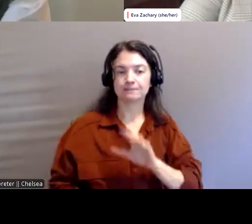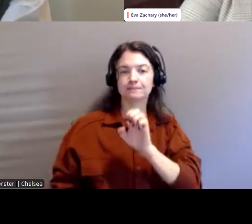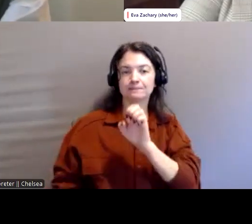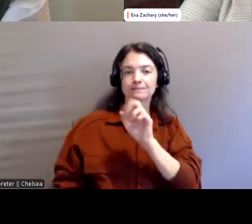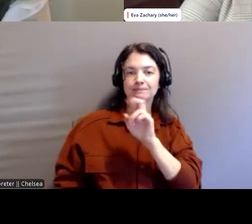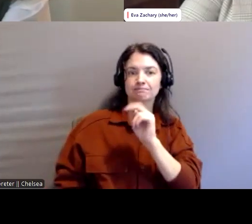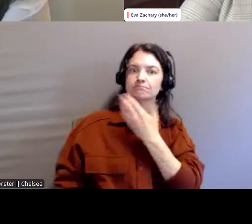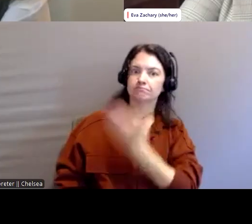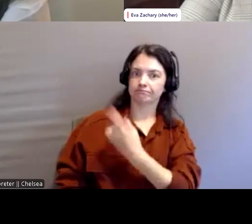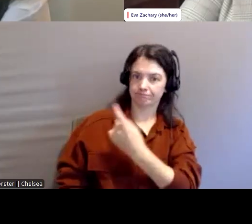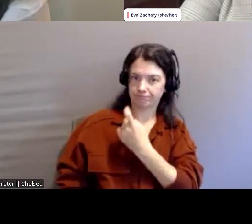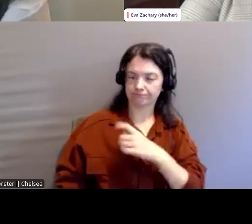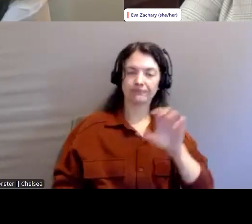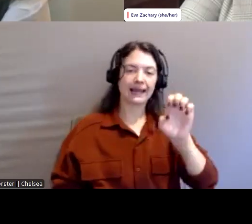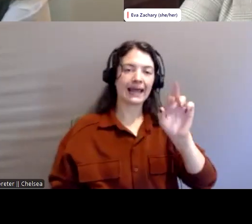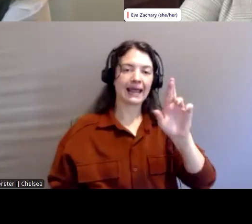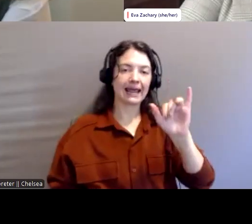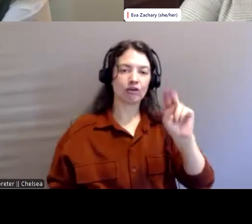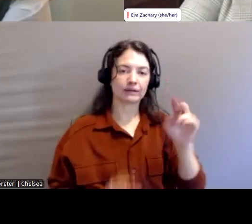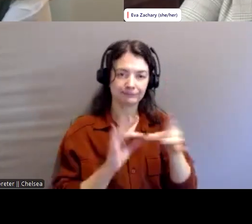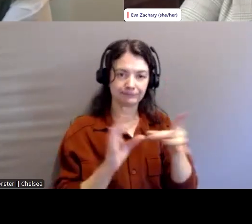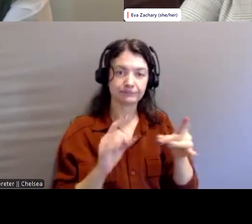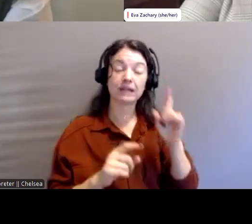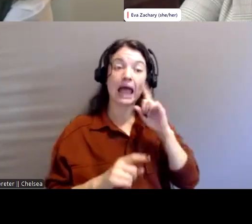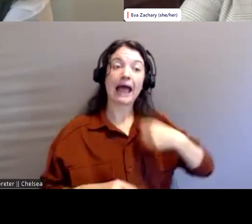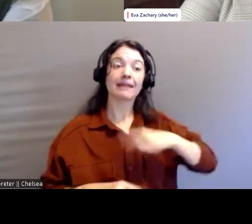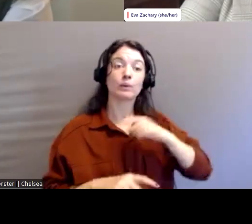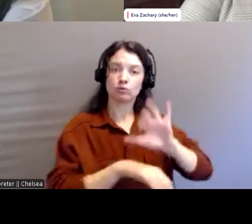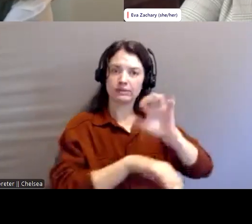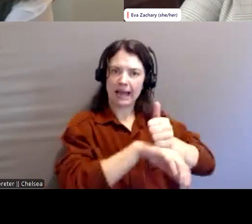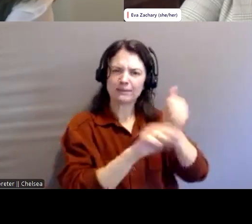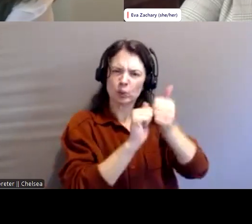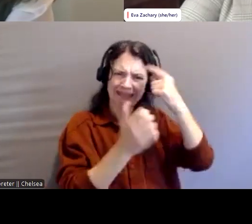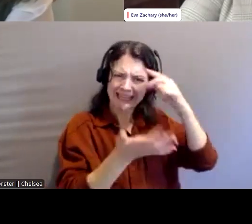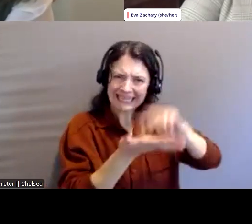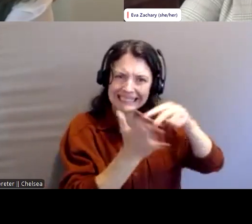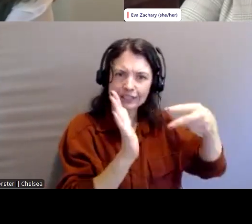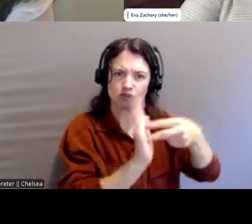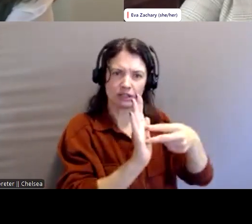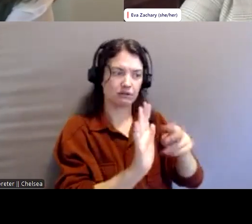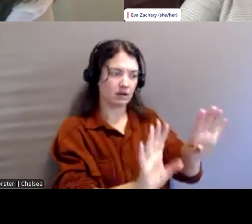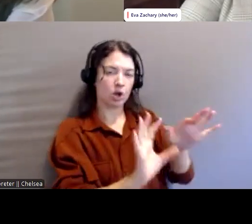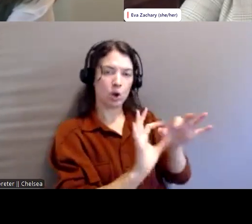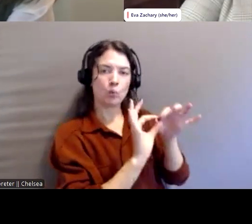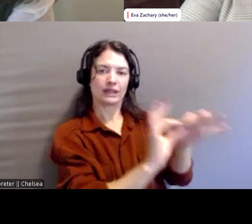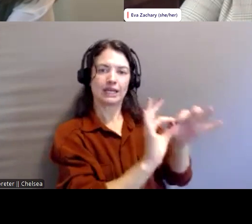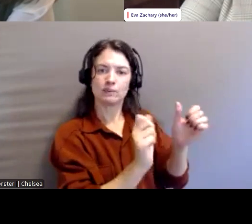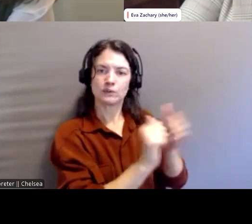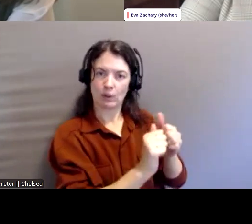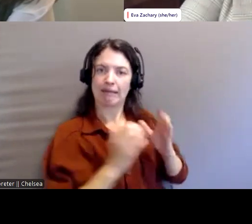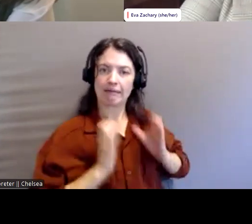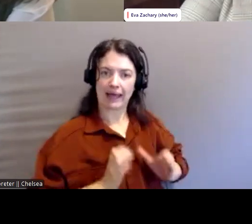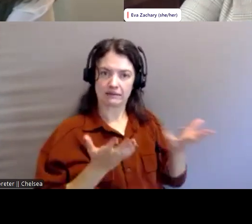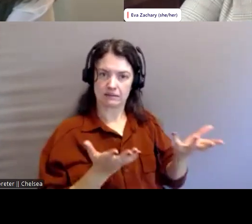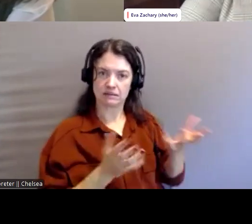we really need to establish with intention relationships. I think we need to grow our investment in